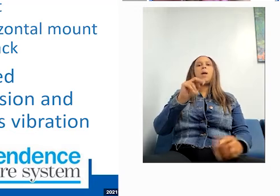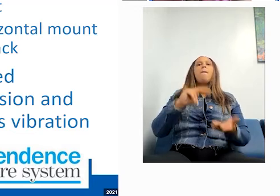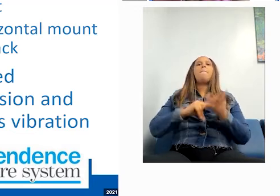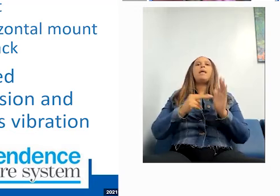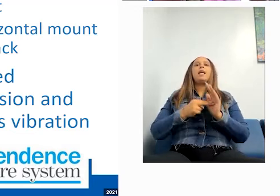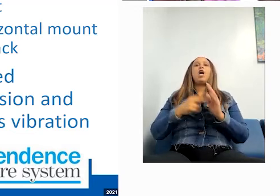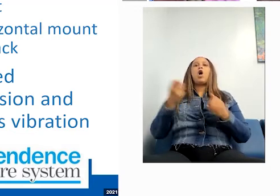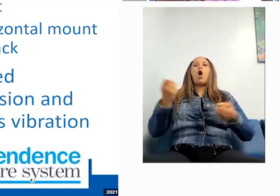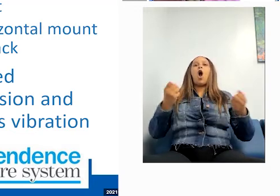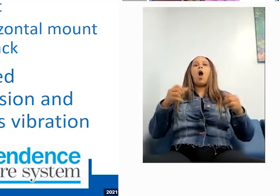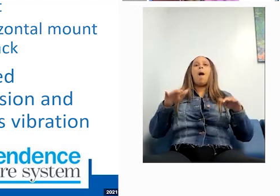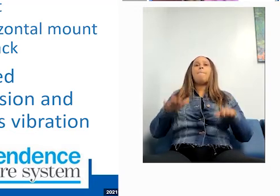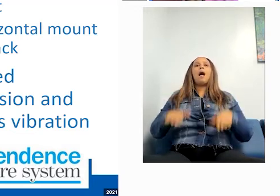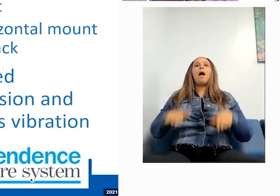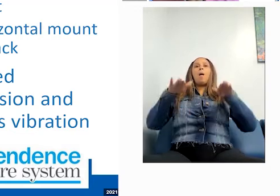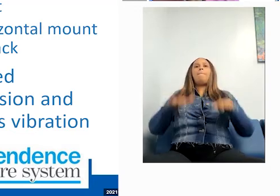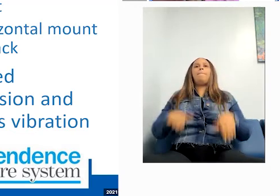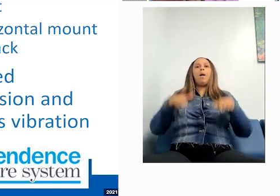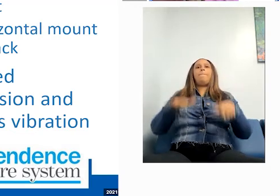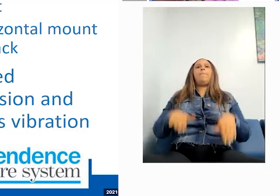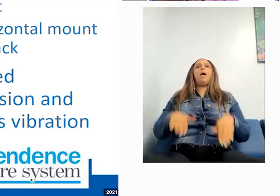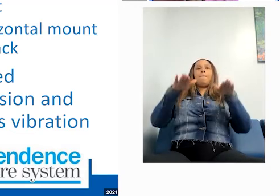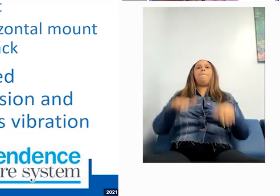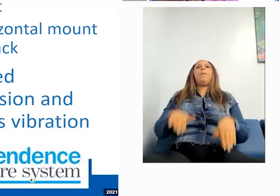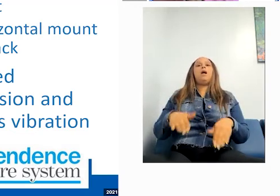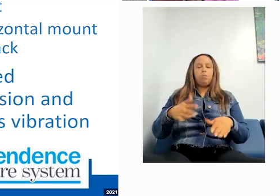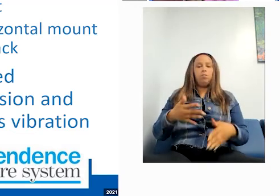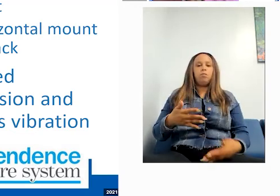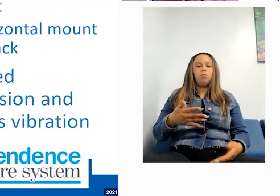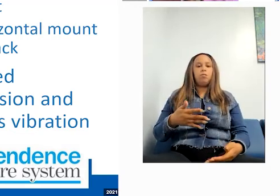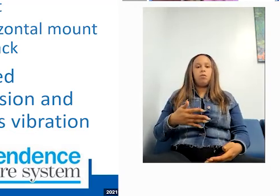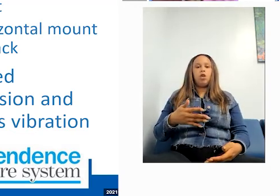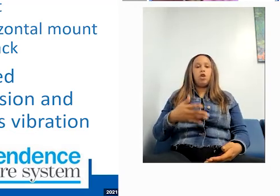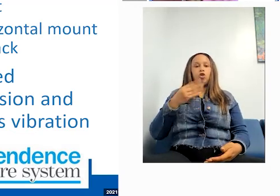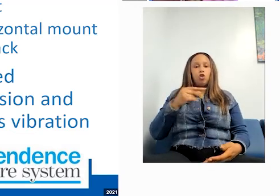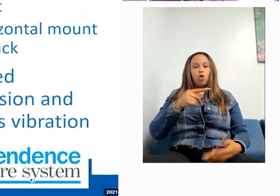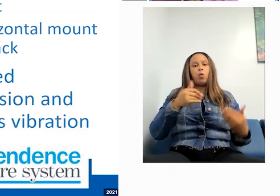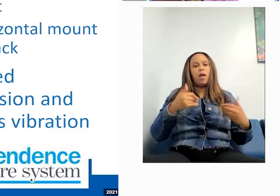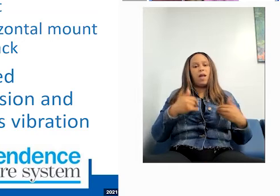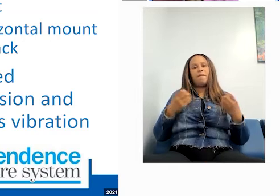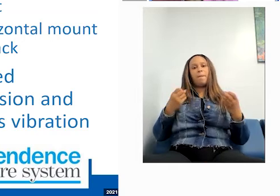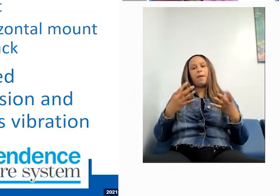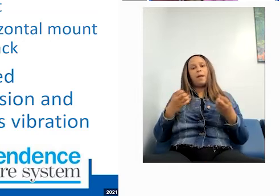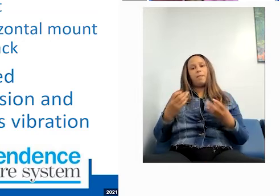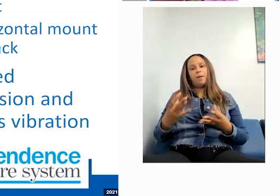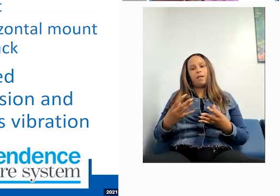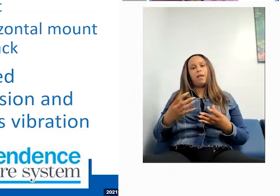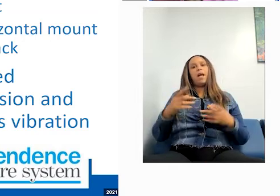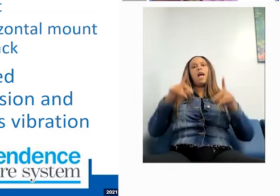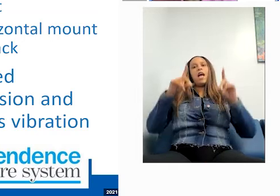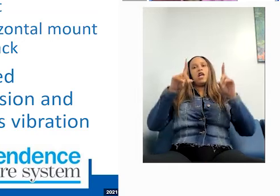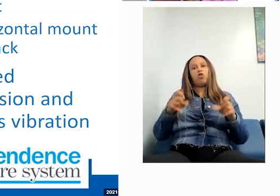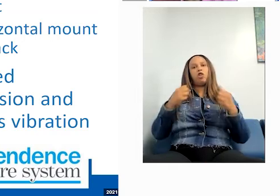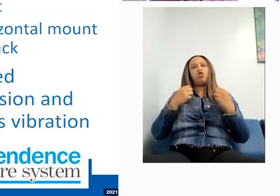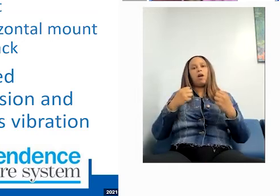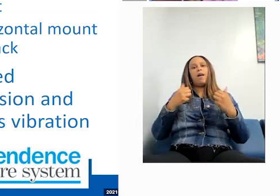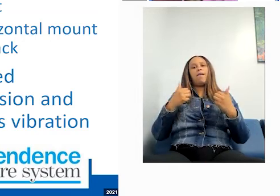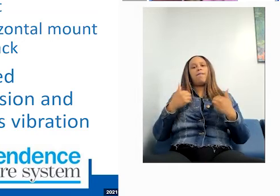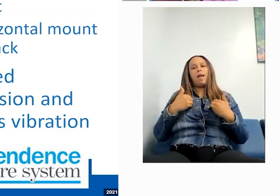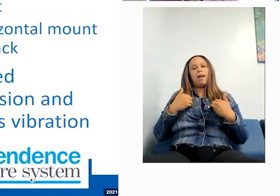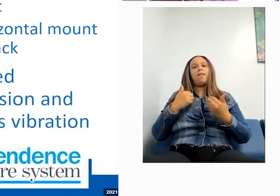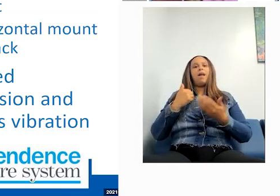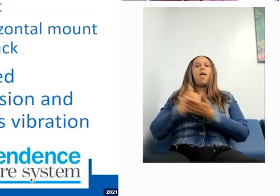offering different suspension systems. And that's where test drives can become so